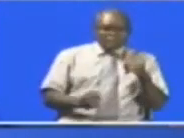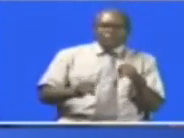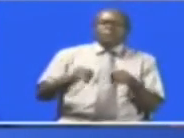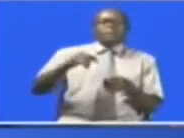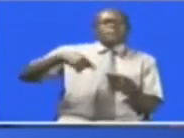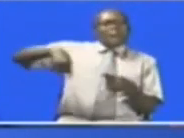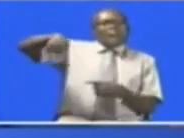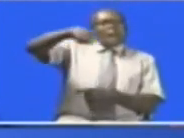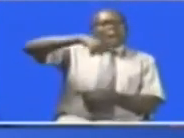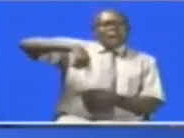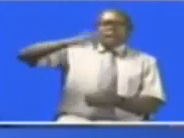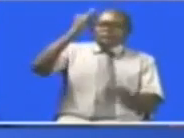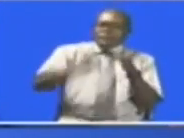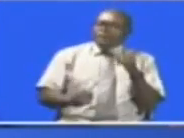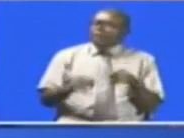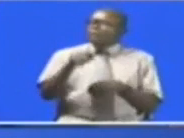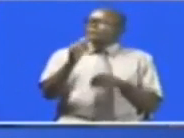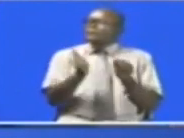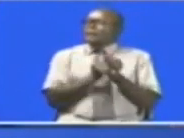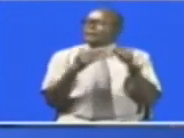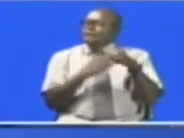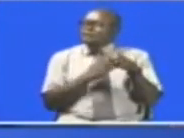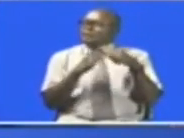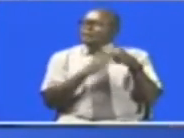lap in that particular race. Yes. When was it? In